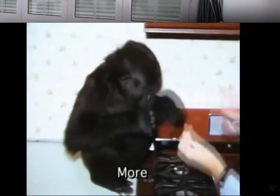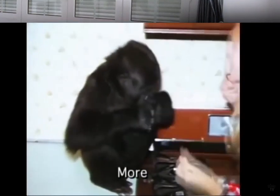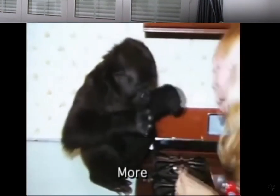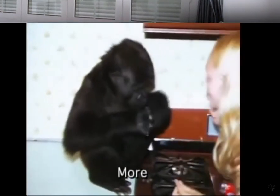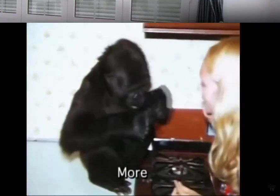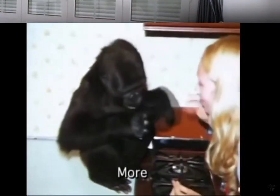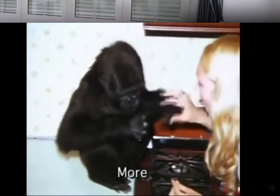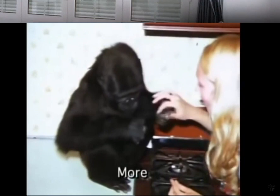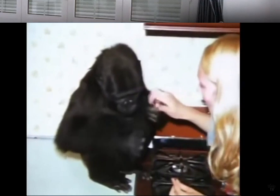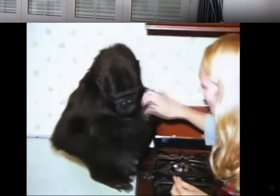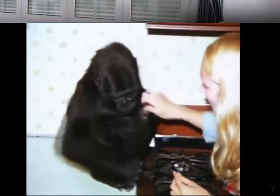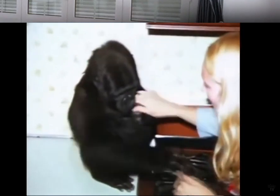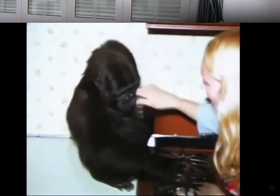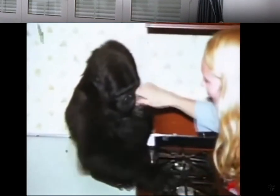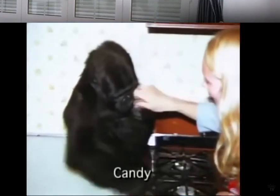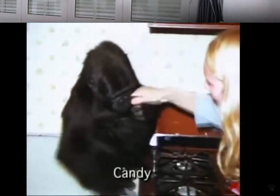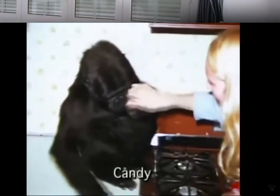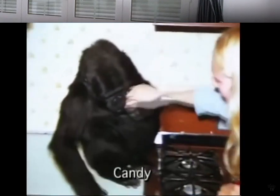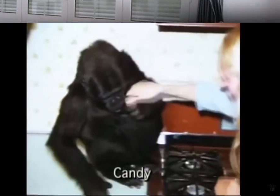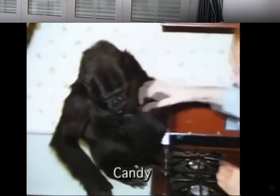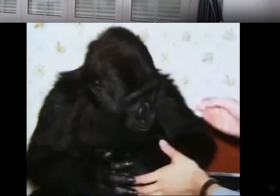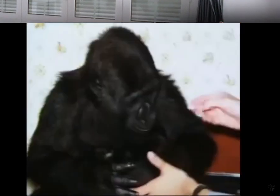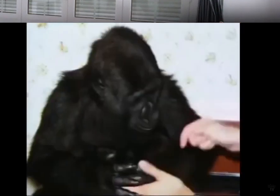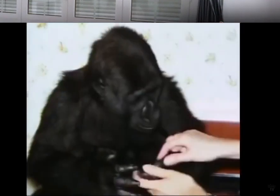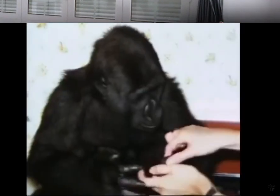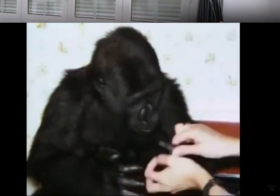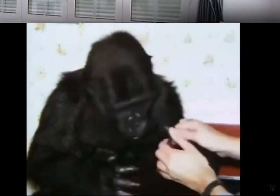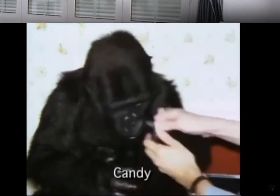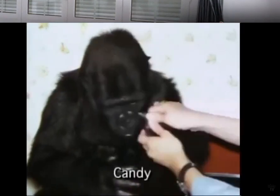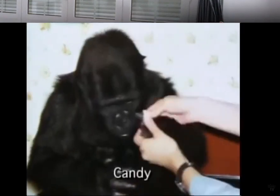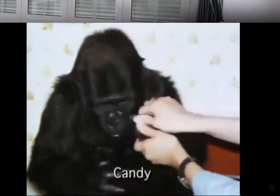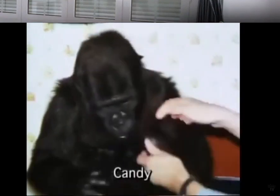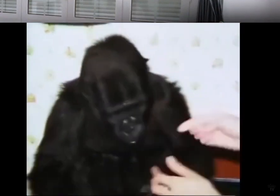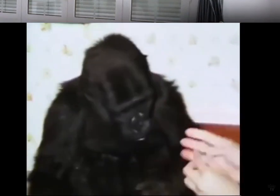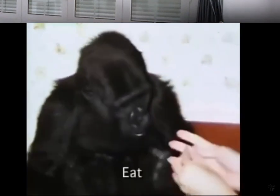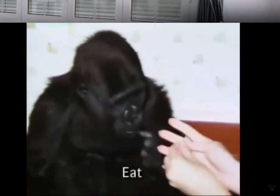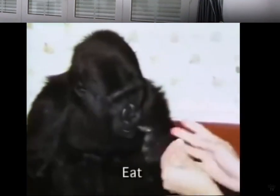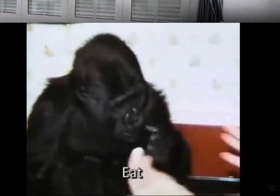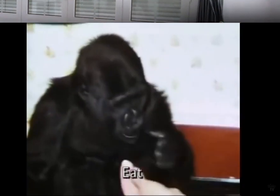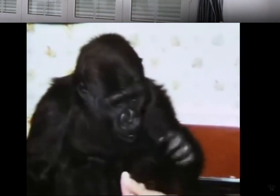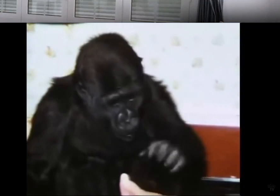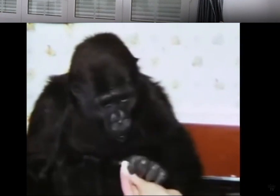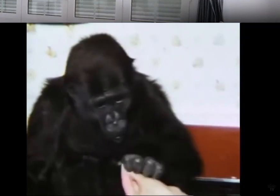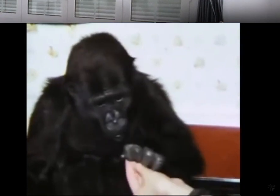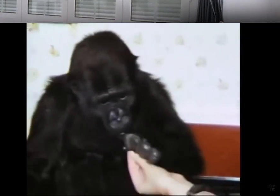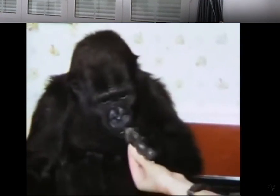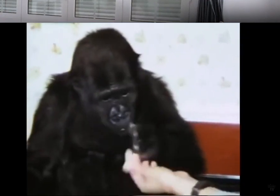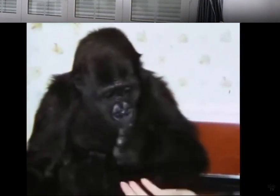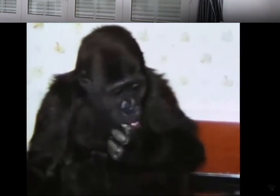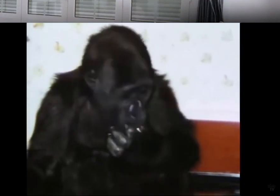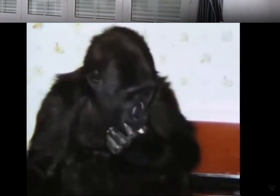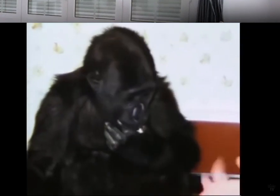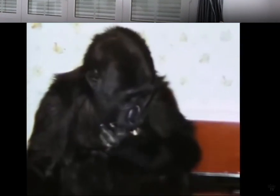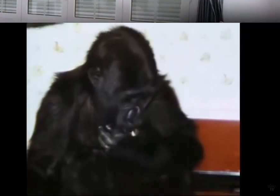Learning vocabulary was a beginning, but in order to have a conversation, Koko had to learn how to use her new language.